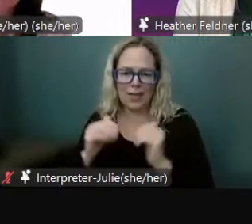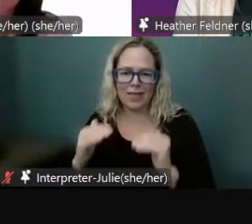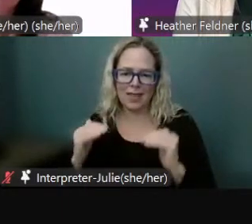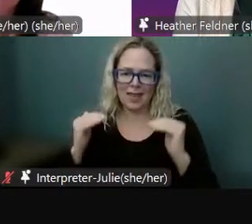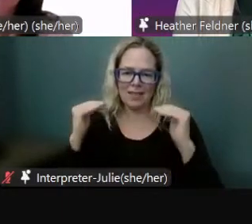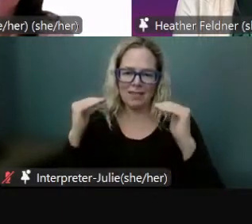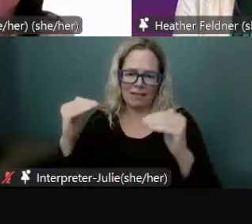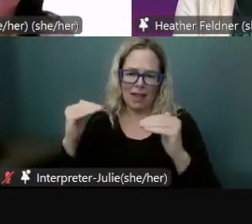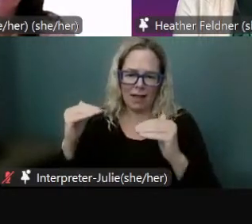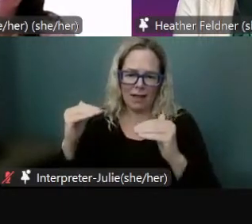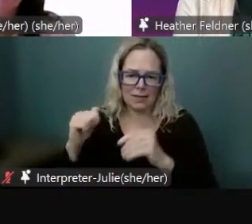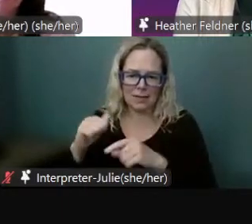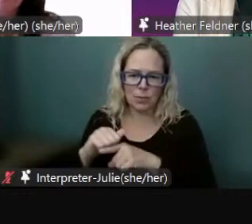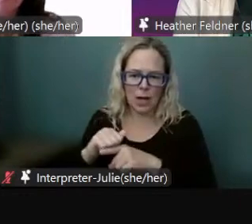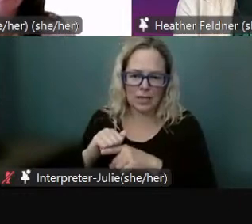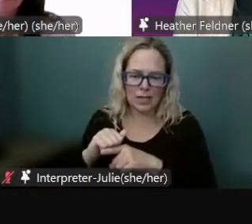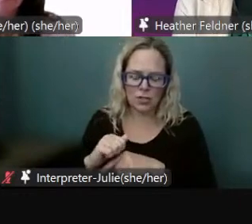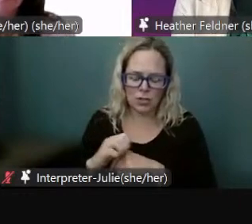groups.